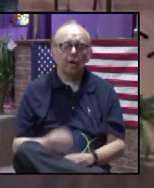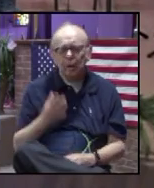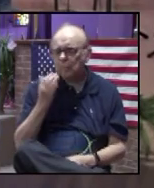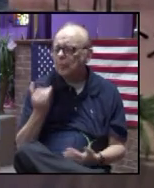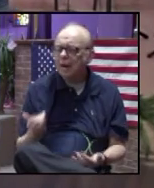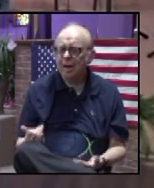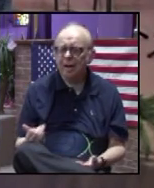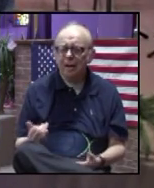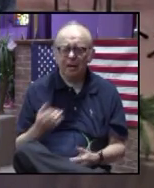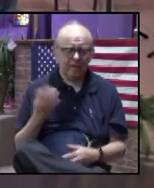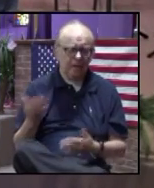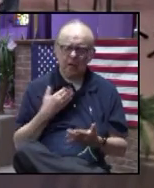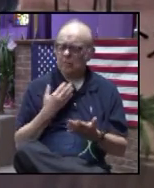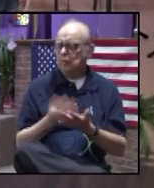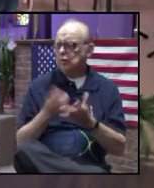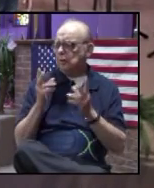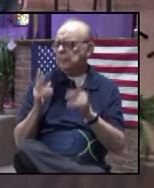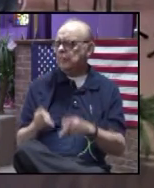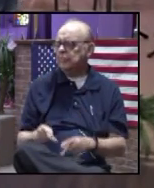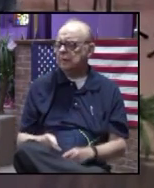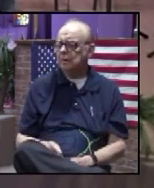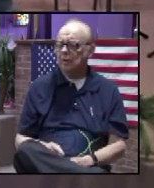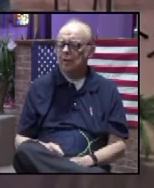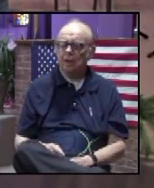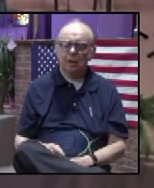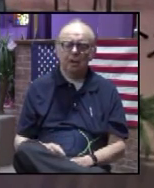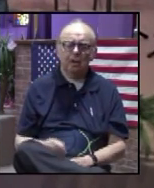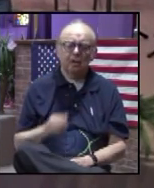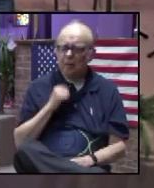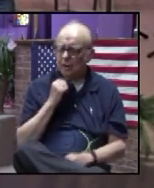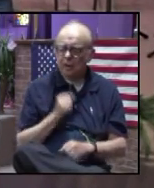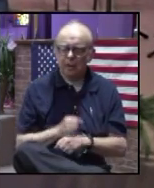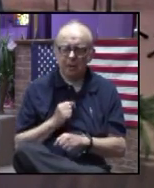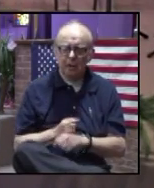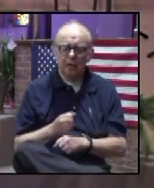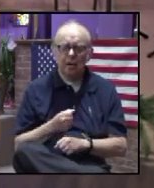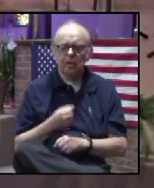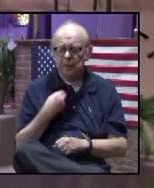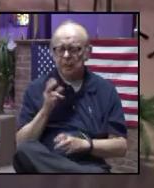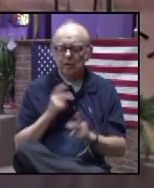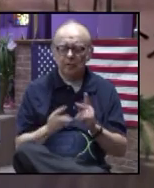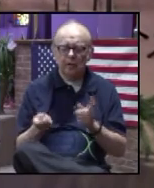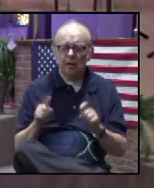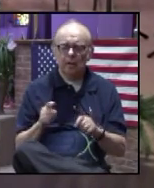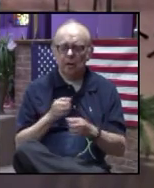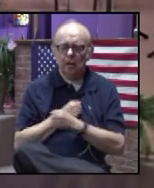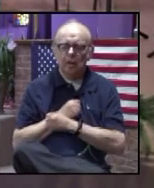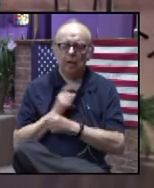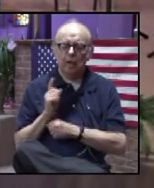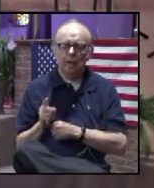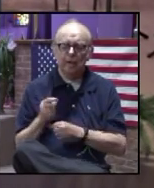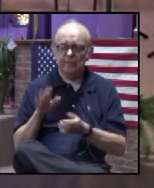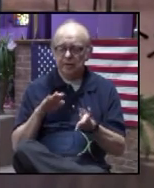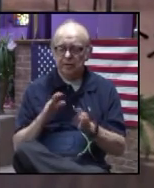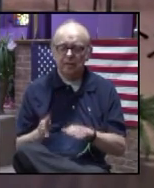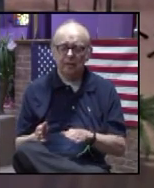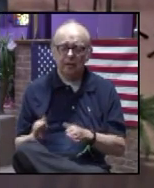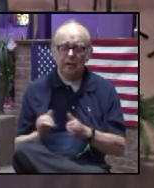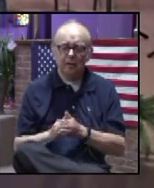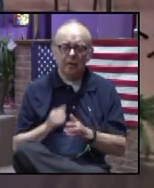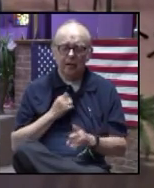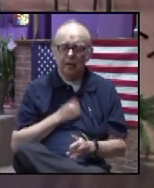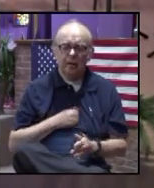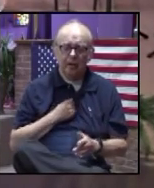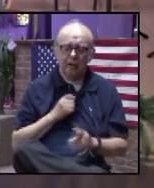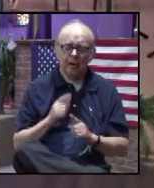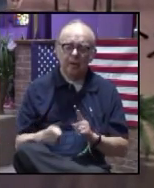Why? Well, they were a good person. You know how hard it is to tell people when their loved one has died that I'm sorry, but